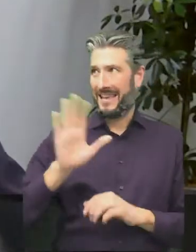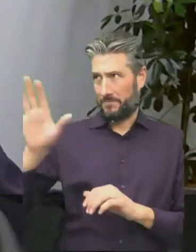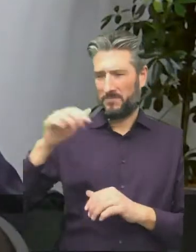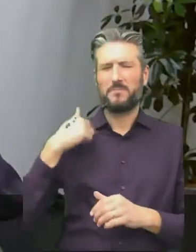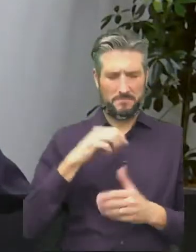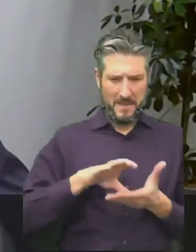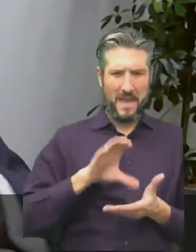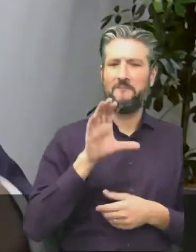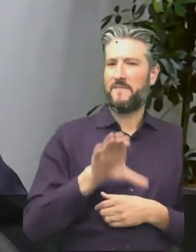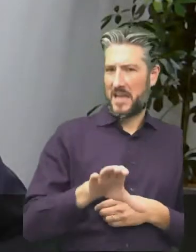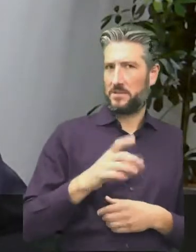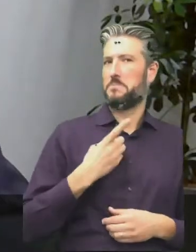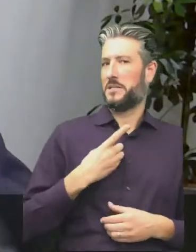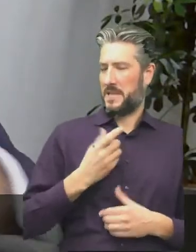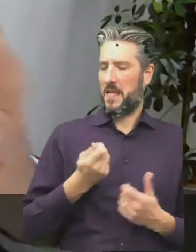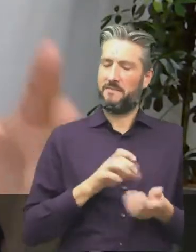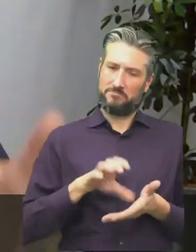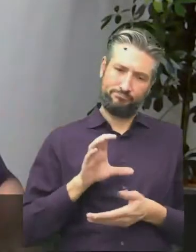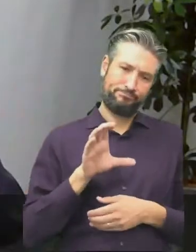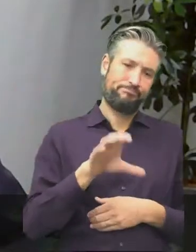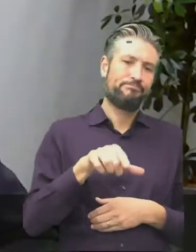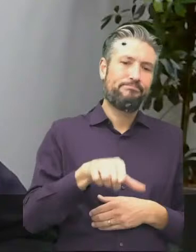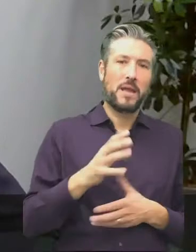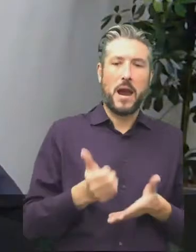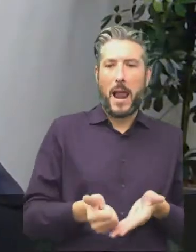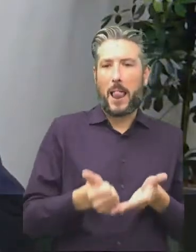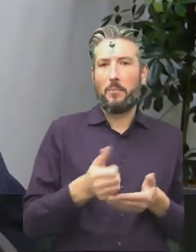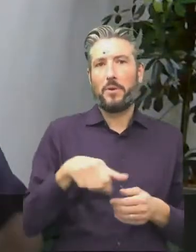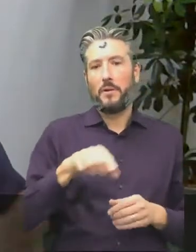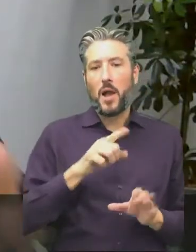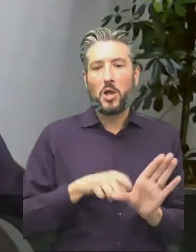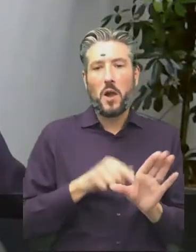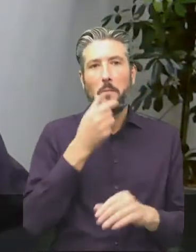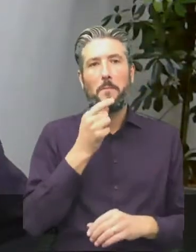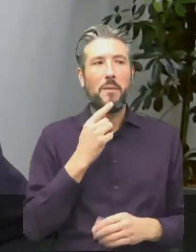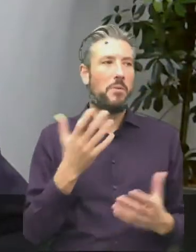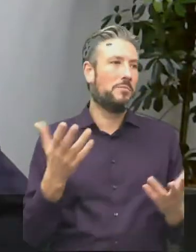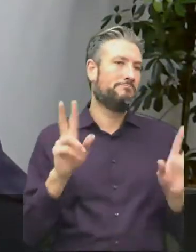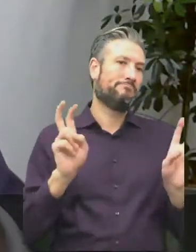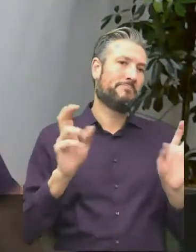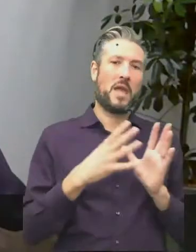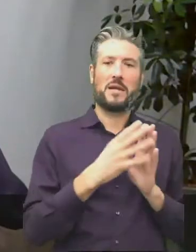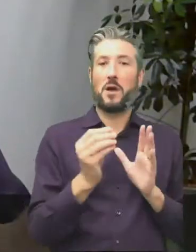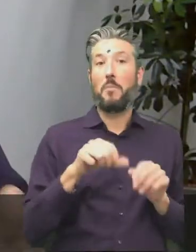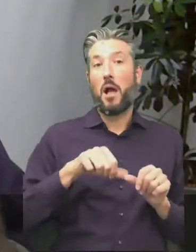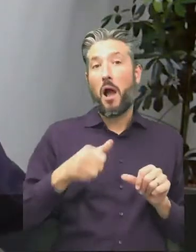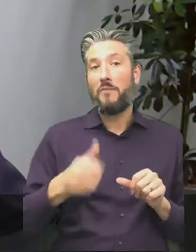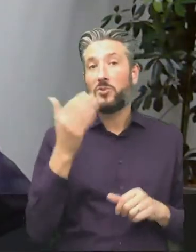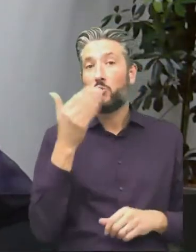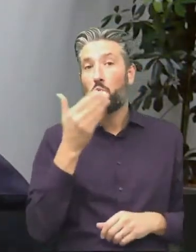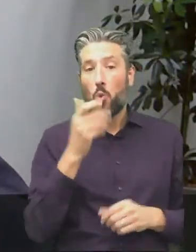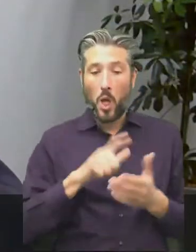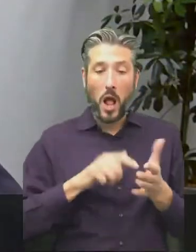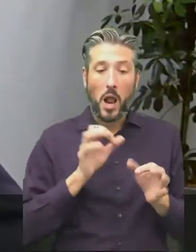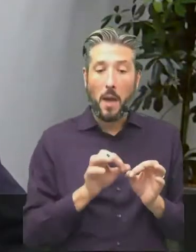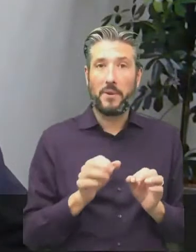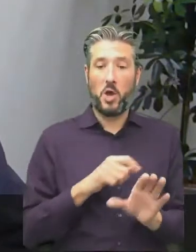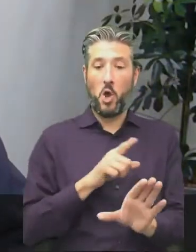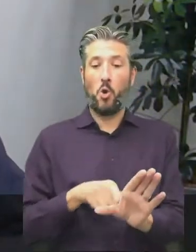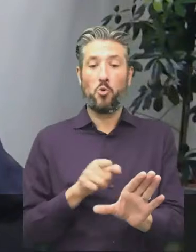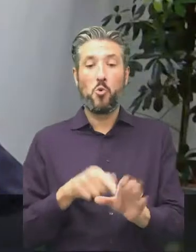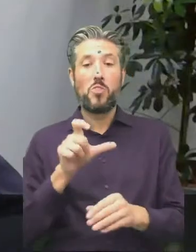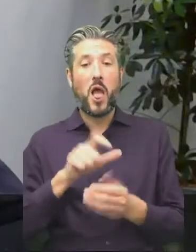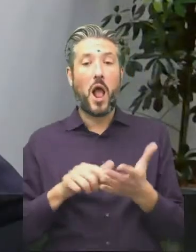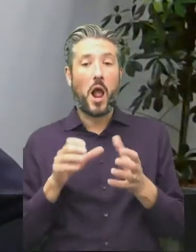young people constructive things to do. There could be after-school clubs, there could be youth clubs, they could be supporting teachers in